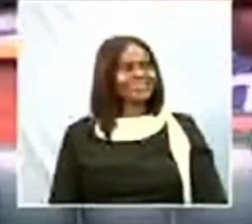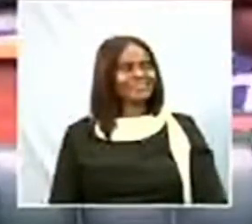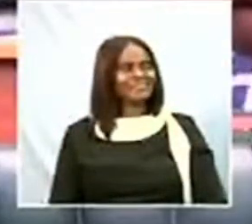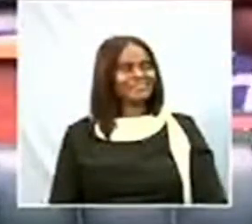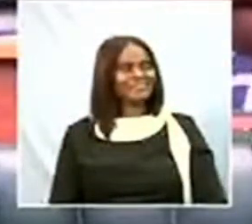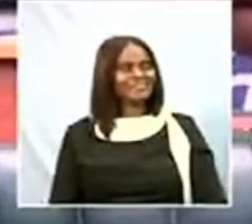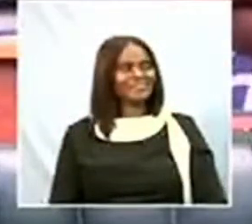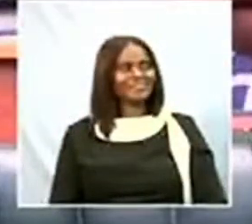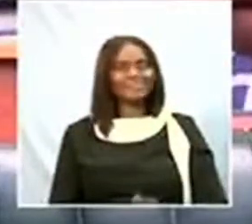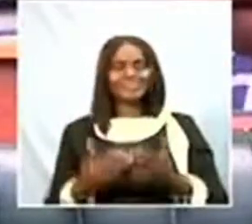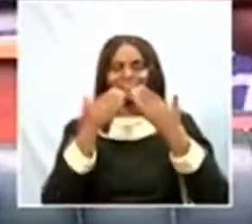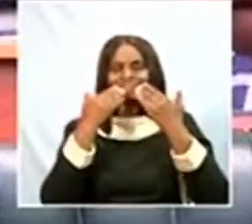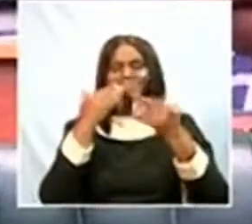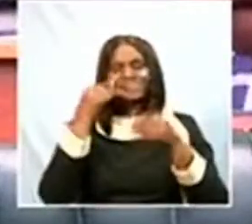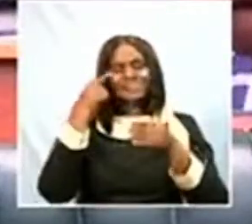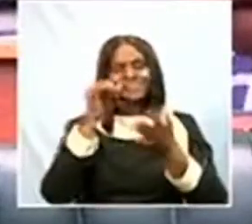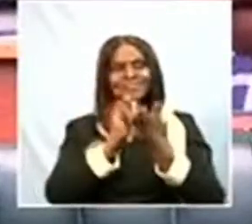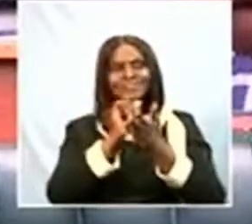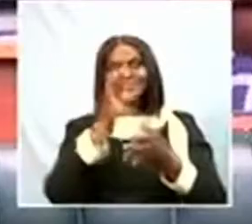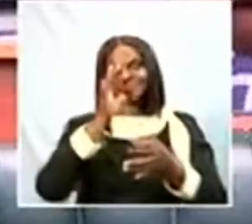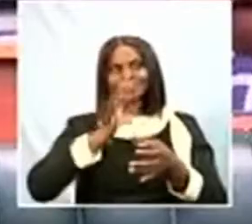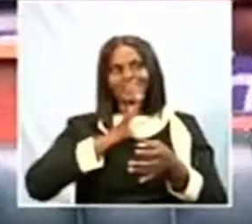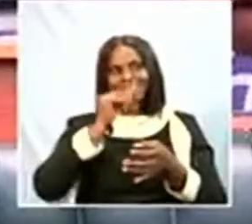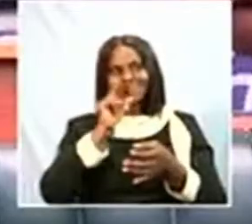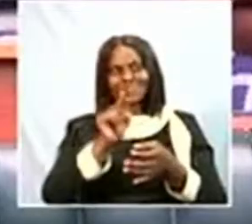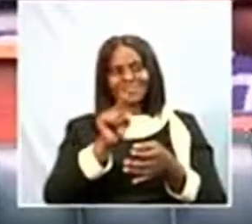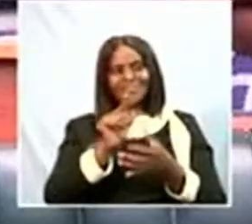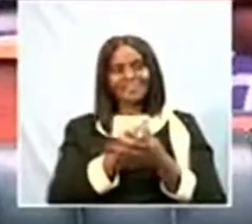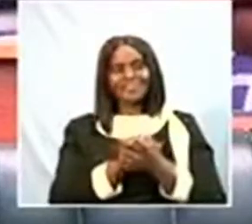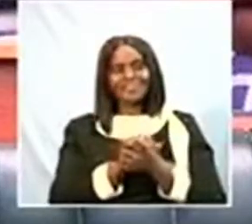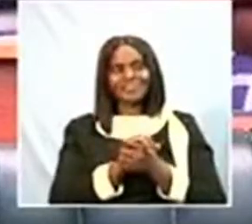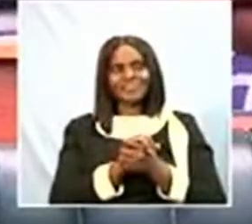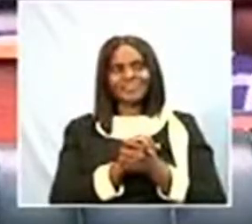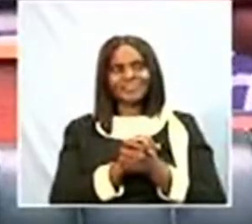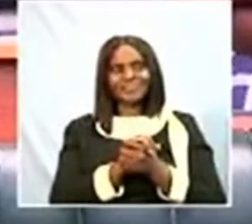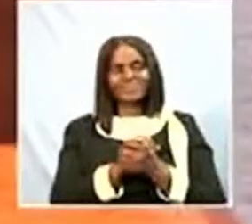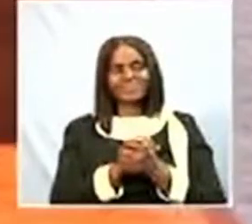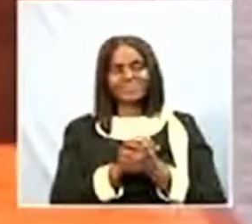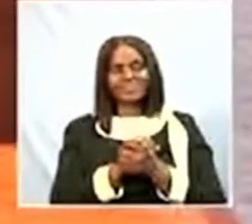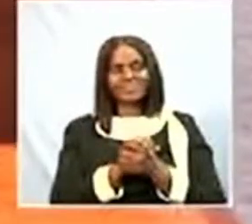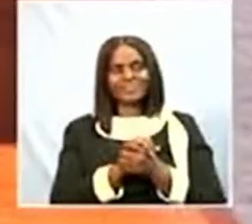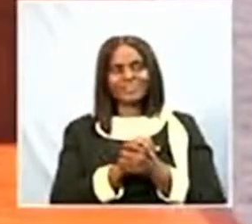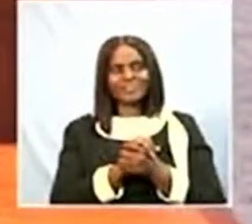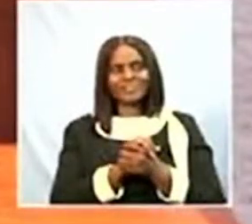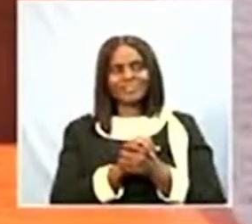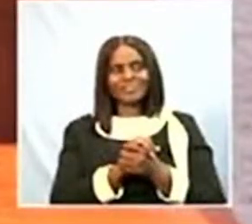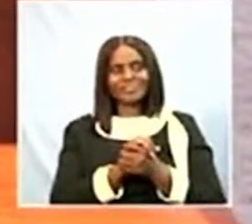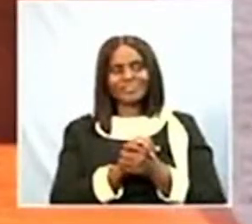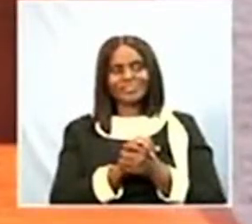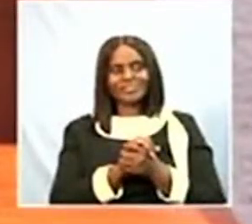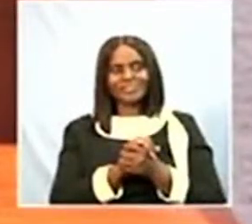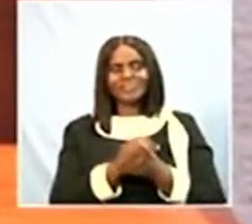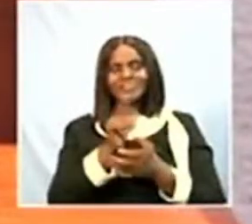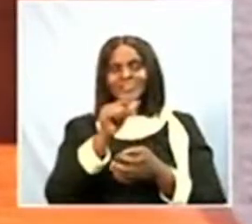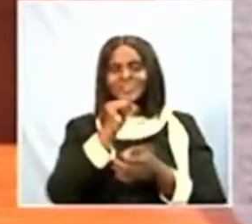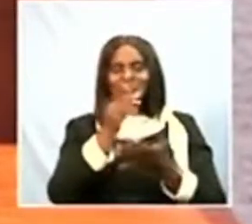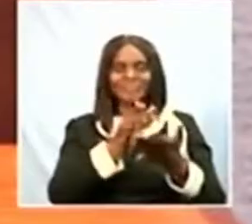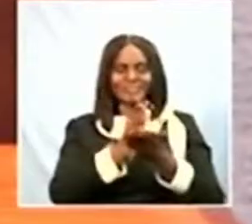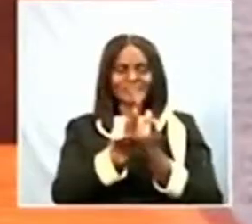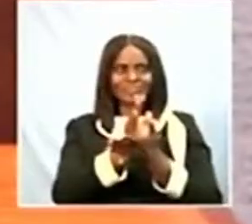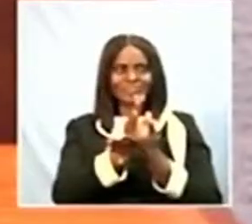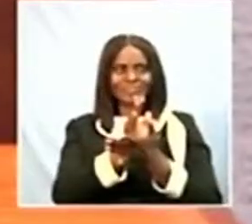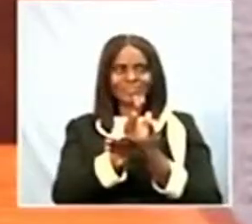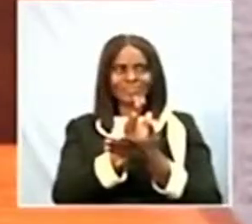Thank you for that, Madam Speaker. Let me forward Honorable Member, my previous Honorable Member, you are not in order. That was